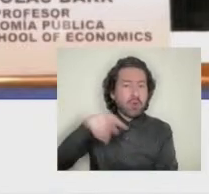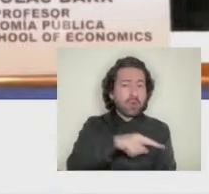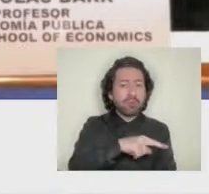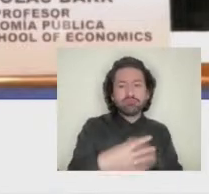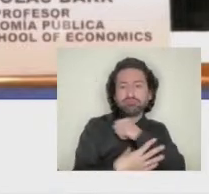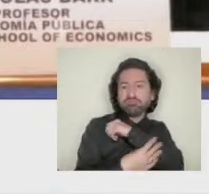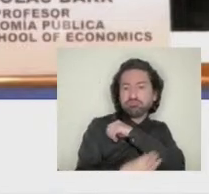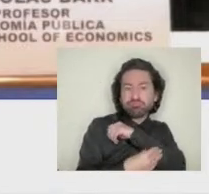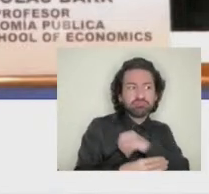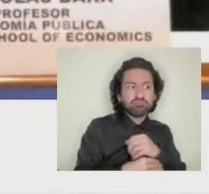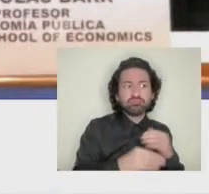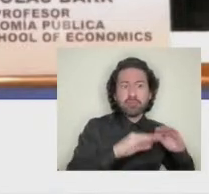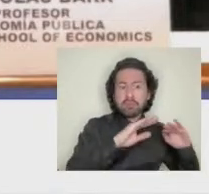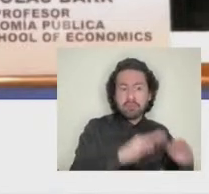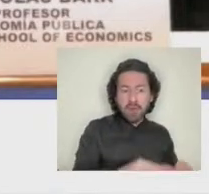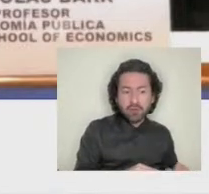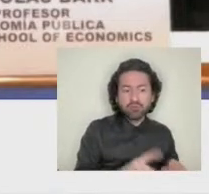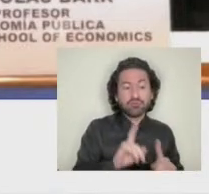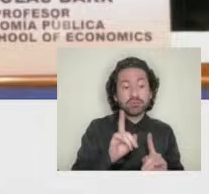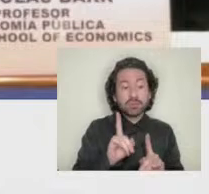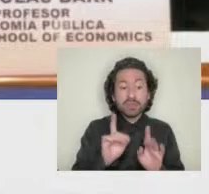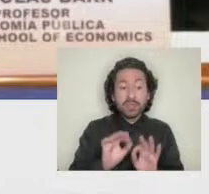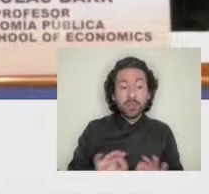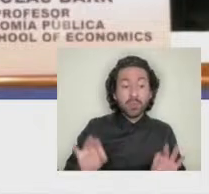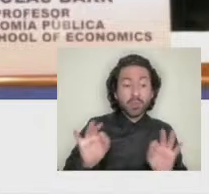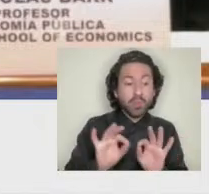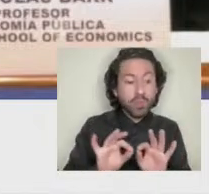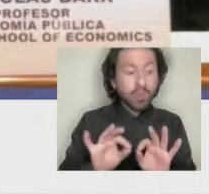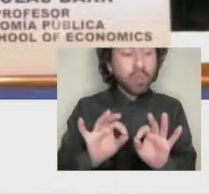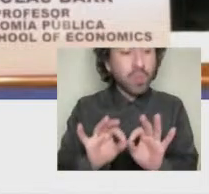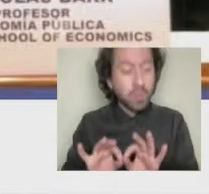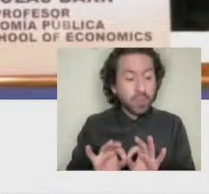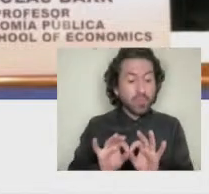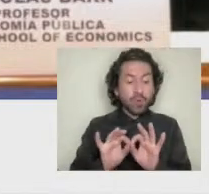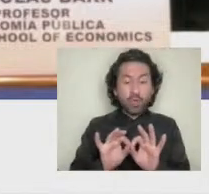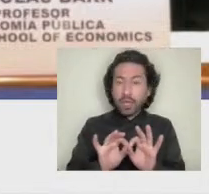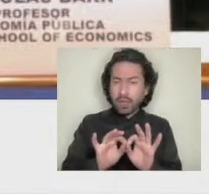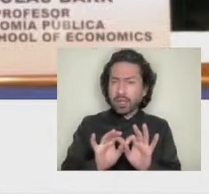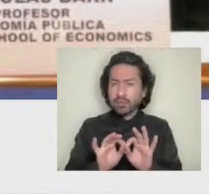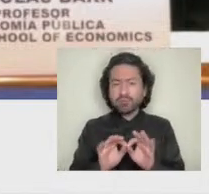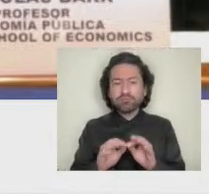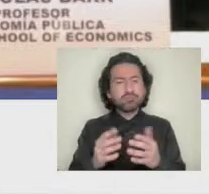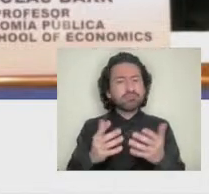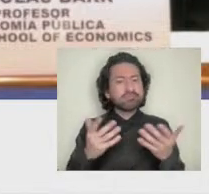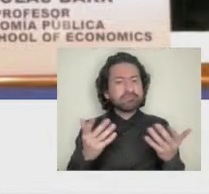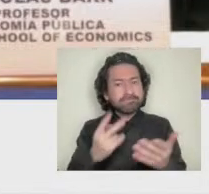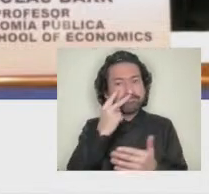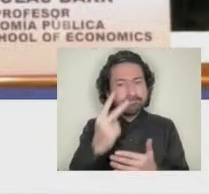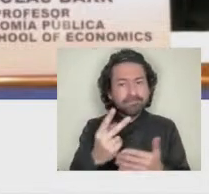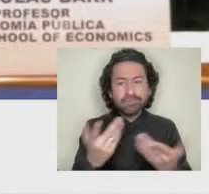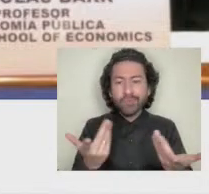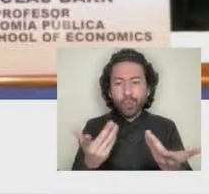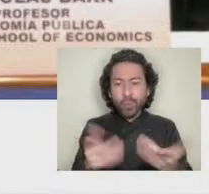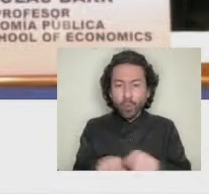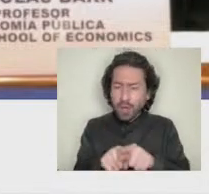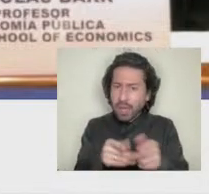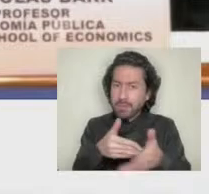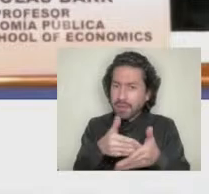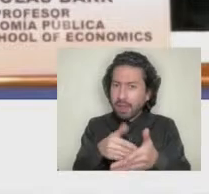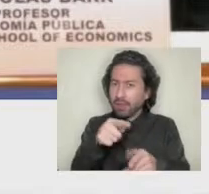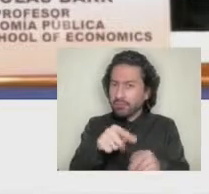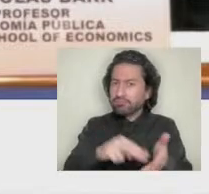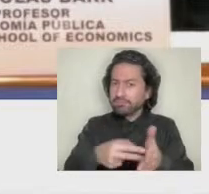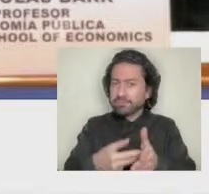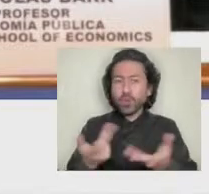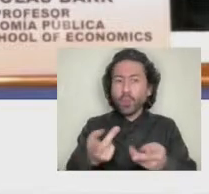addressing, there are things you can do in the short run, but they are very limited. The real solution requires wide-ranging social